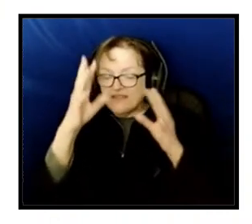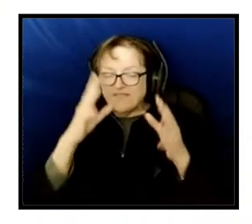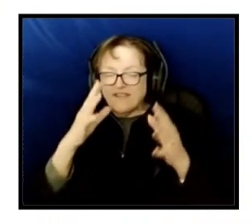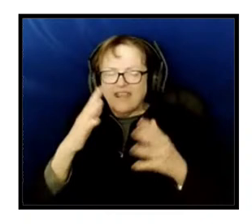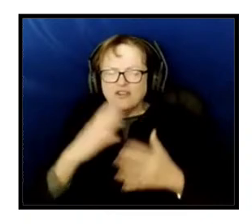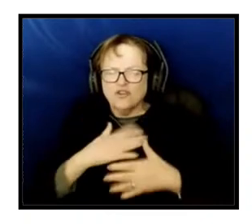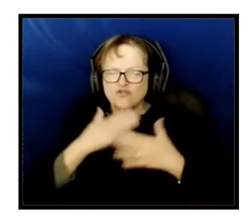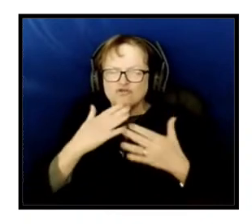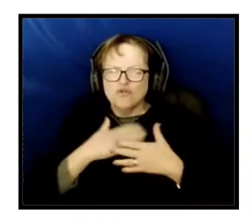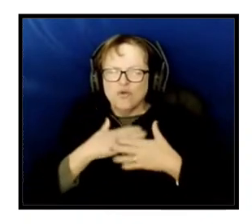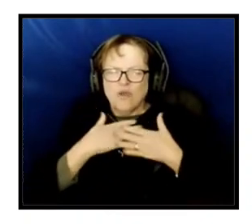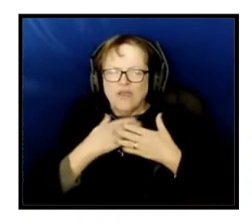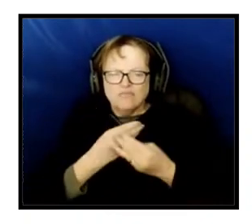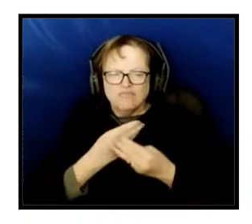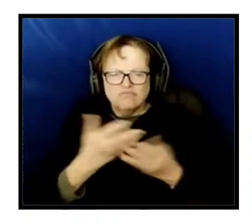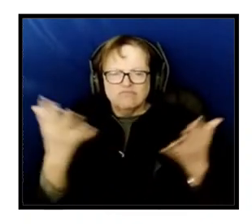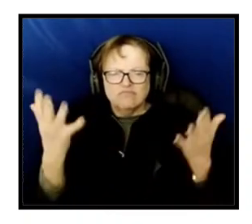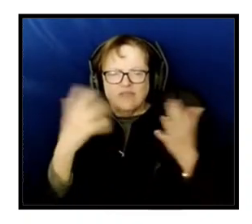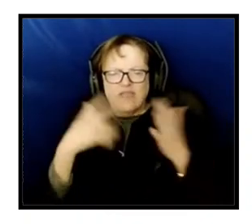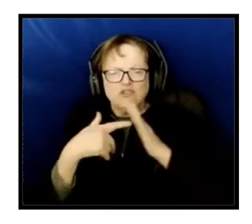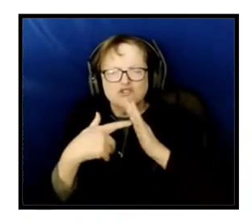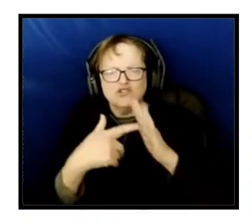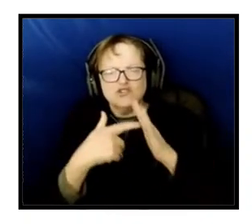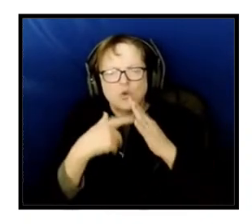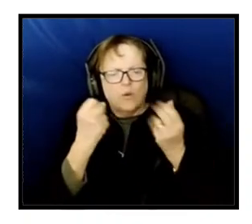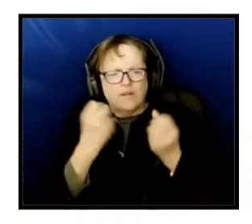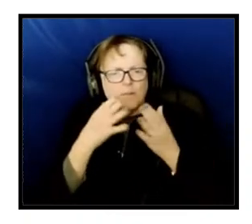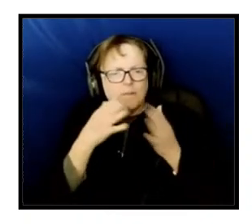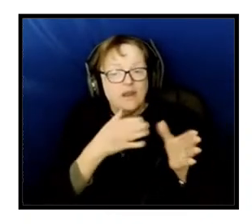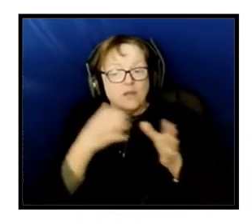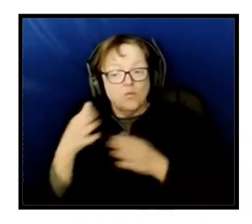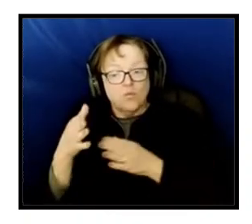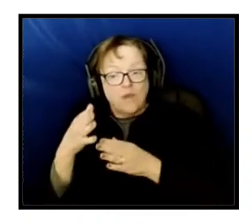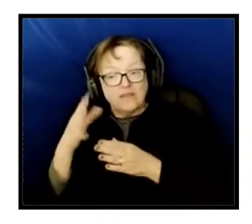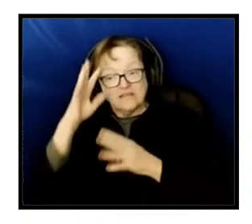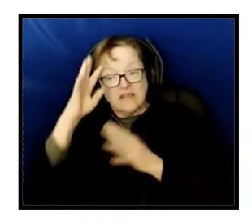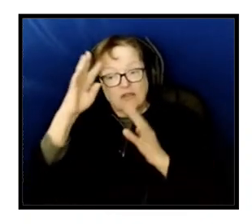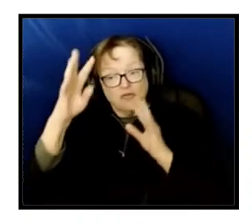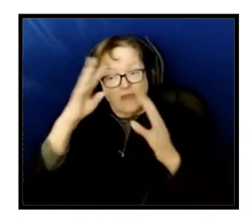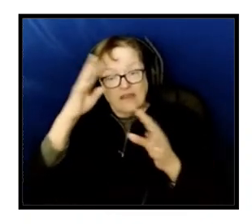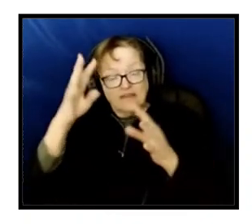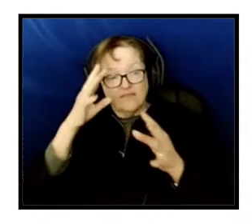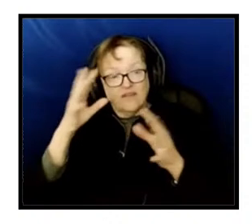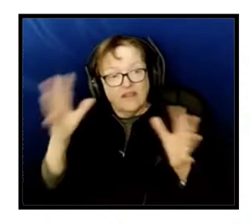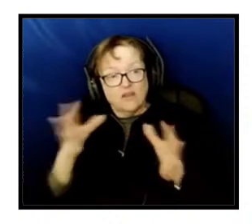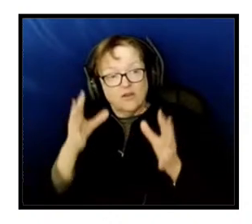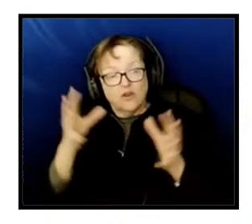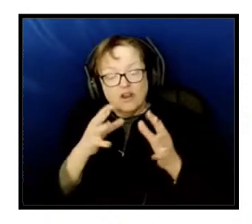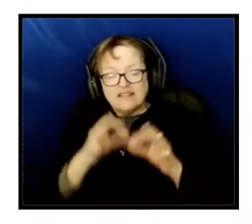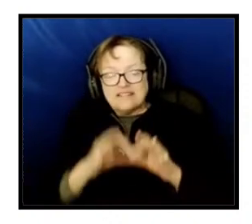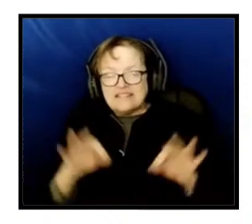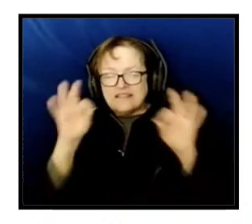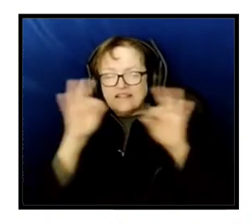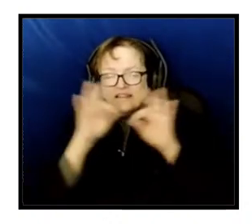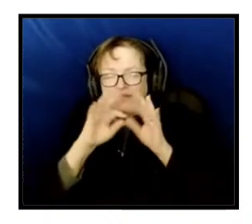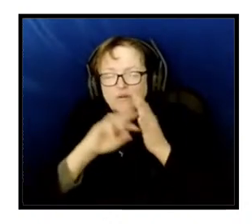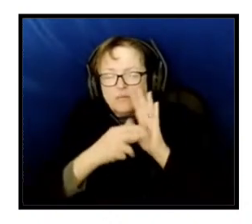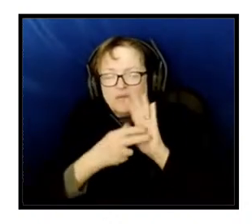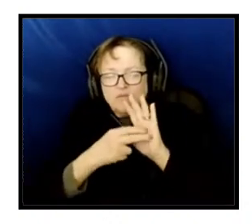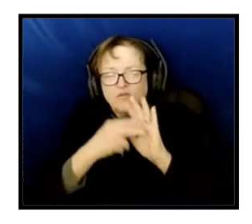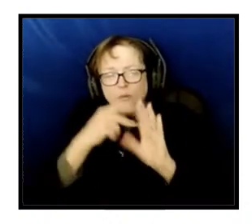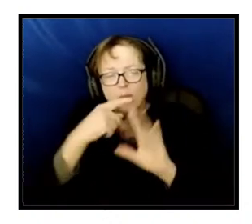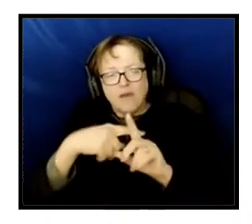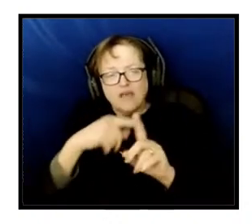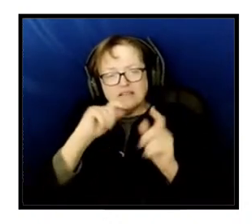tonight. Thank you for modeling the many ways that creativity can foster significant, meaningful, and positive change